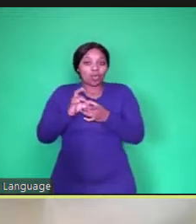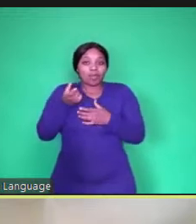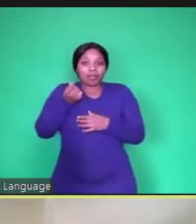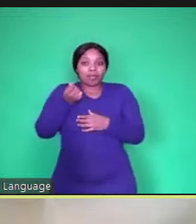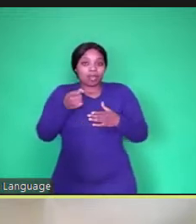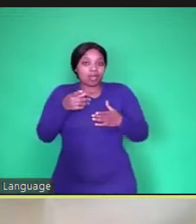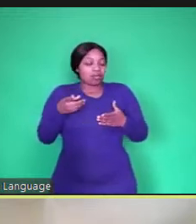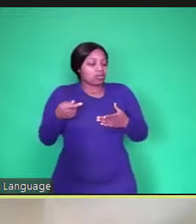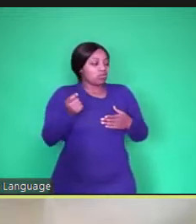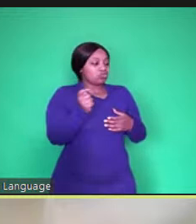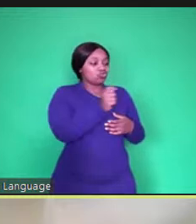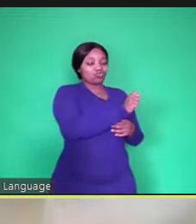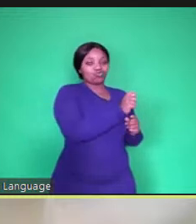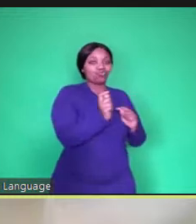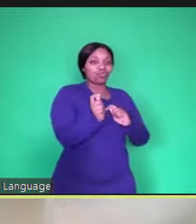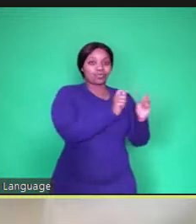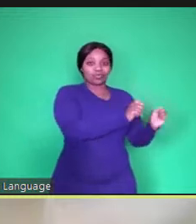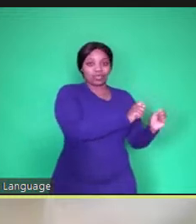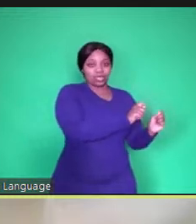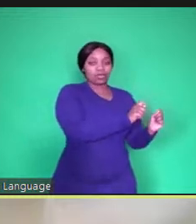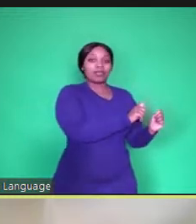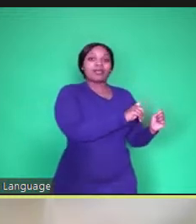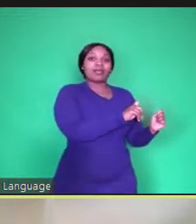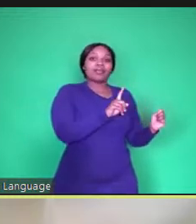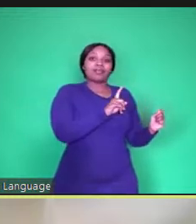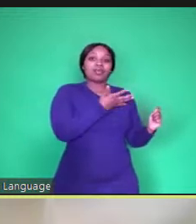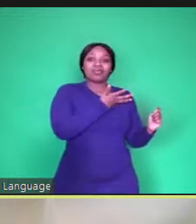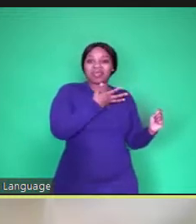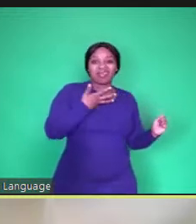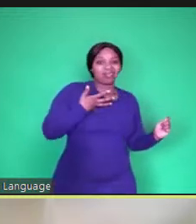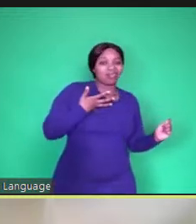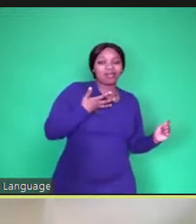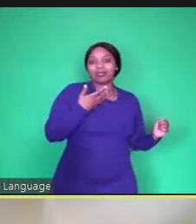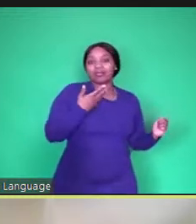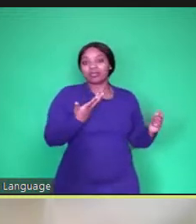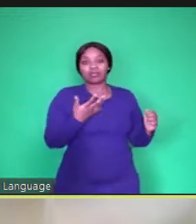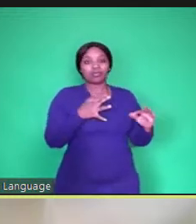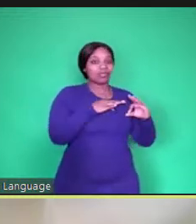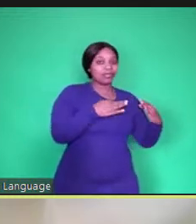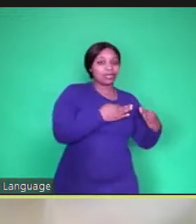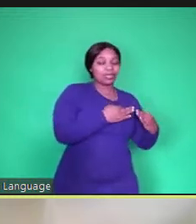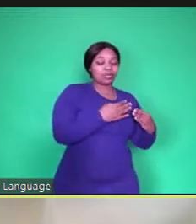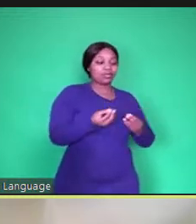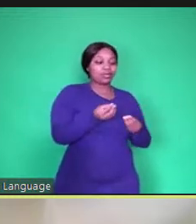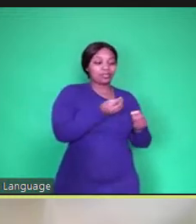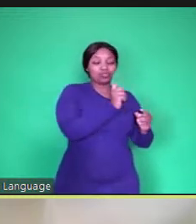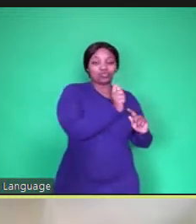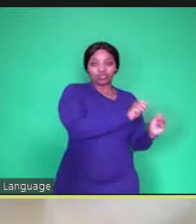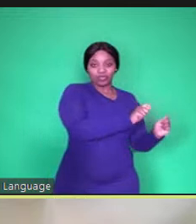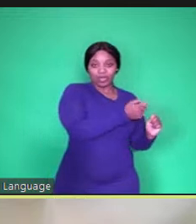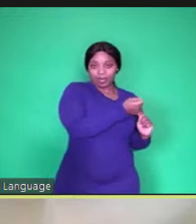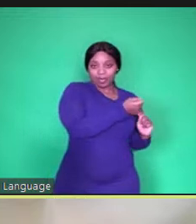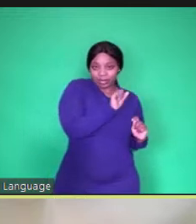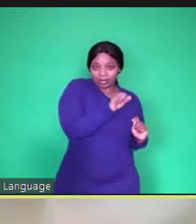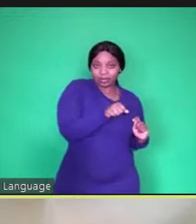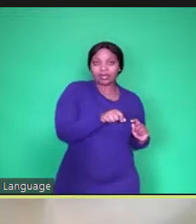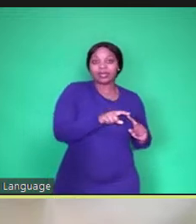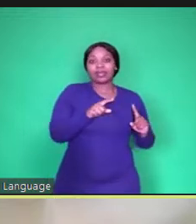to the mother. Of course, when you talk about remittance, in this case, not only money, but other kind of